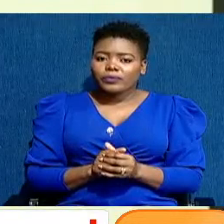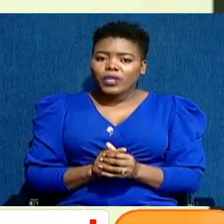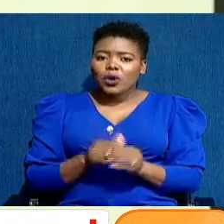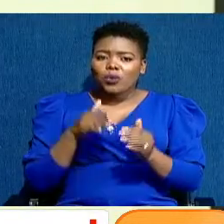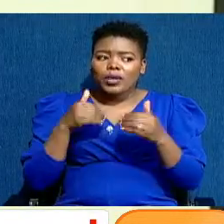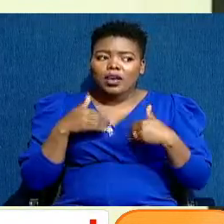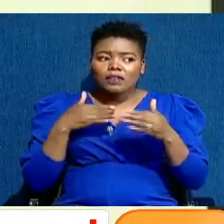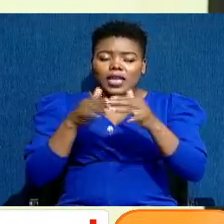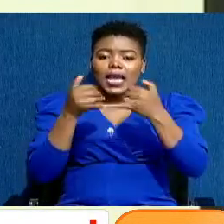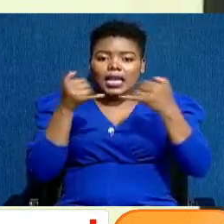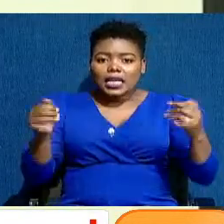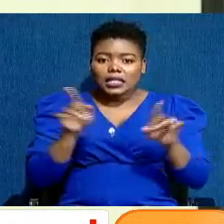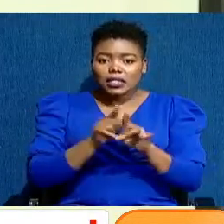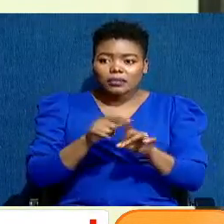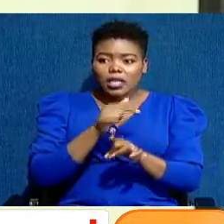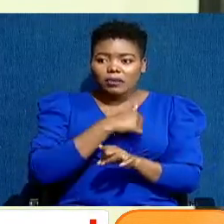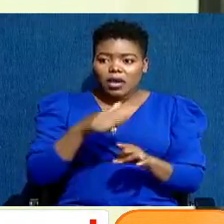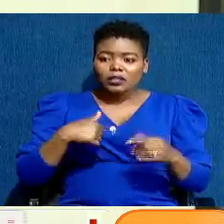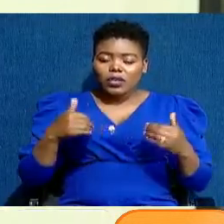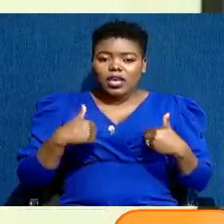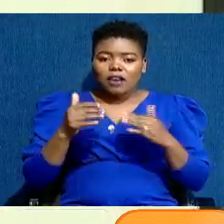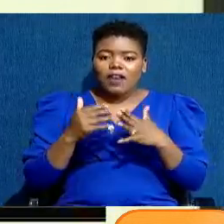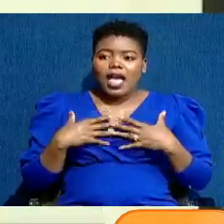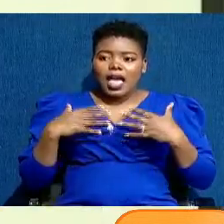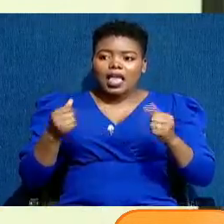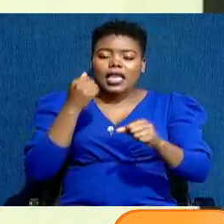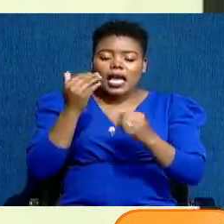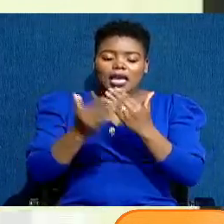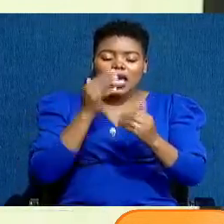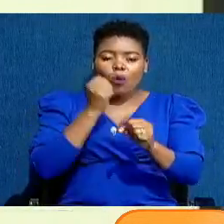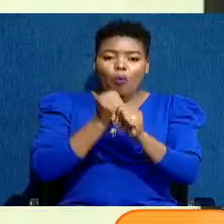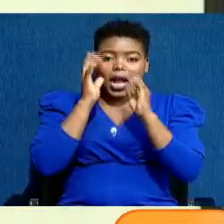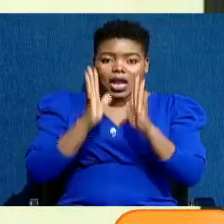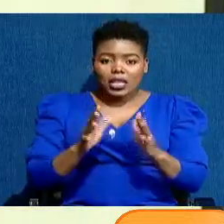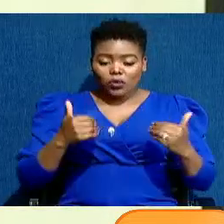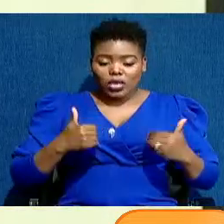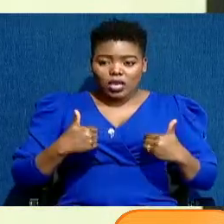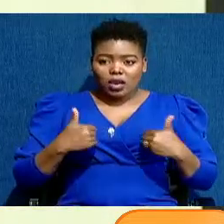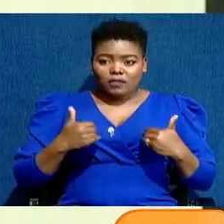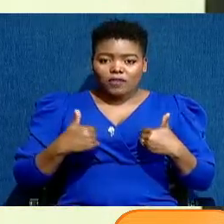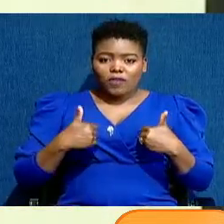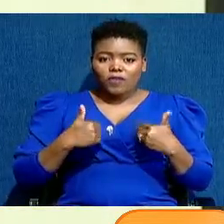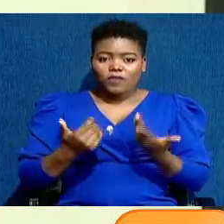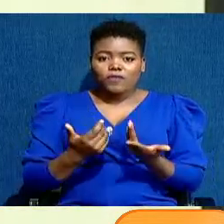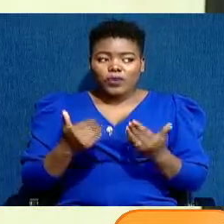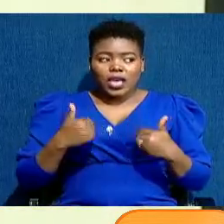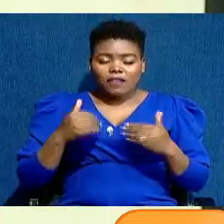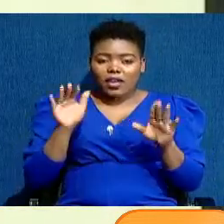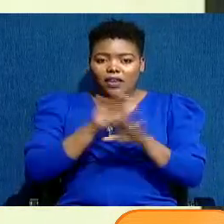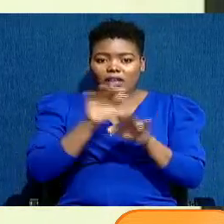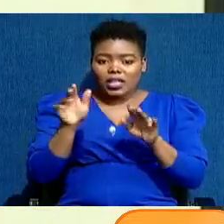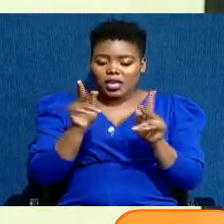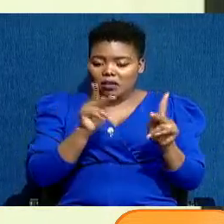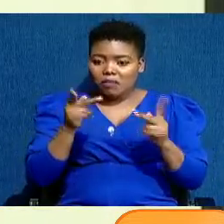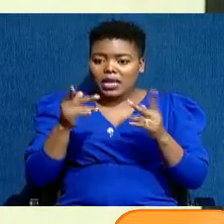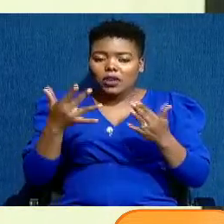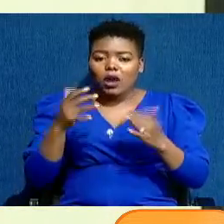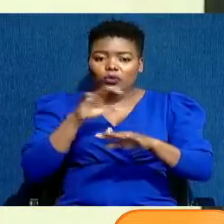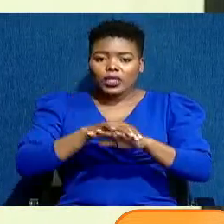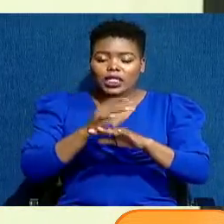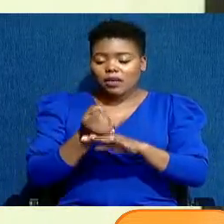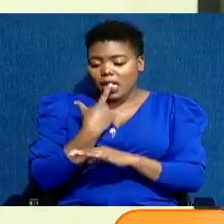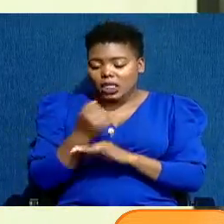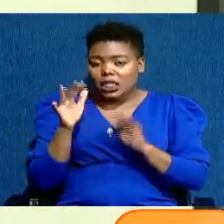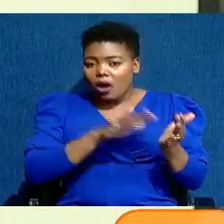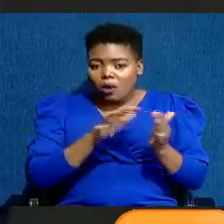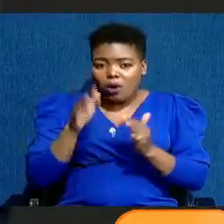guidelines. We have to train the healthcare workers. We have to put the logistics in place of how to get the medicines, how we are